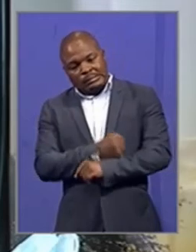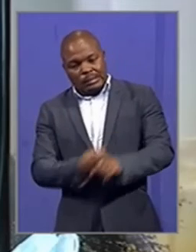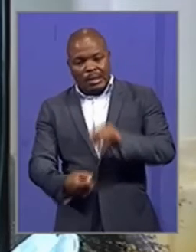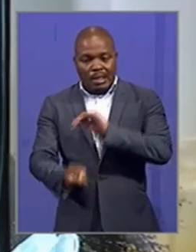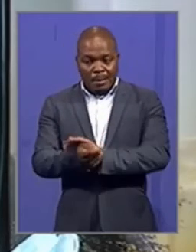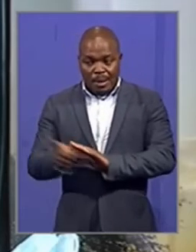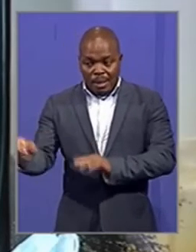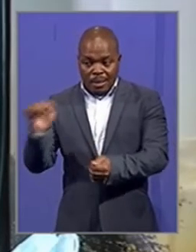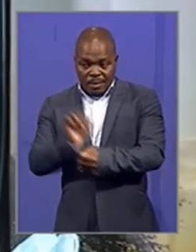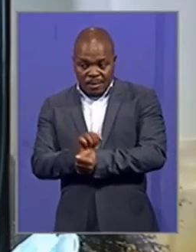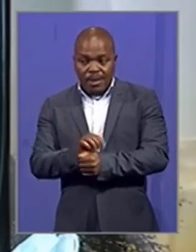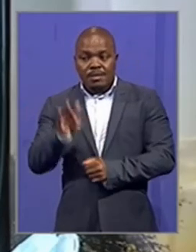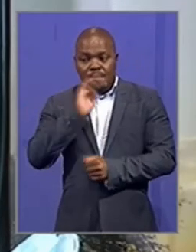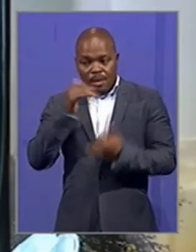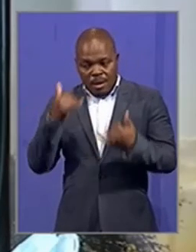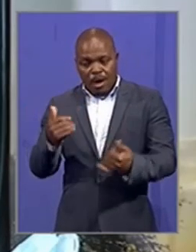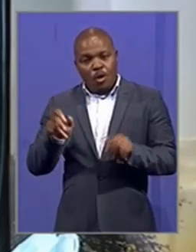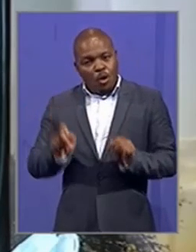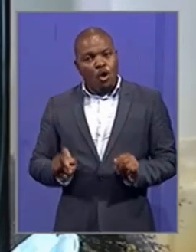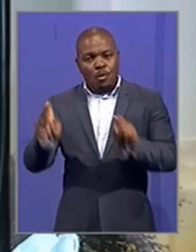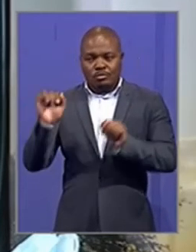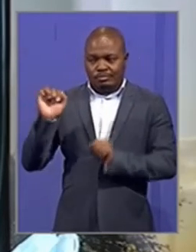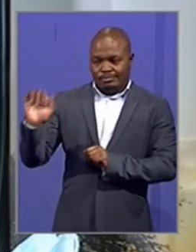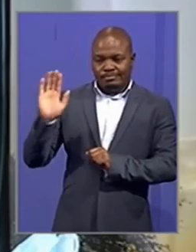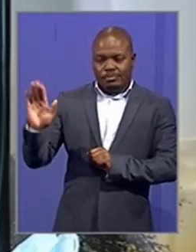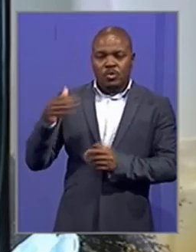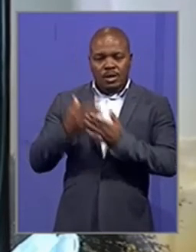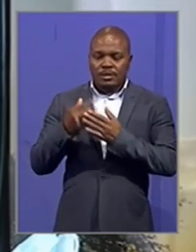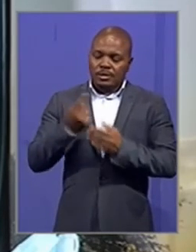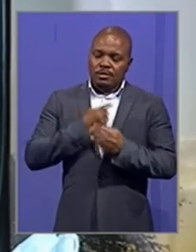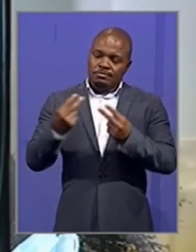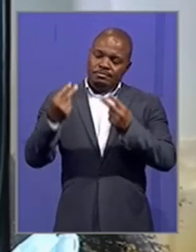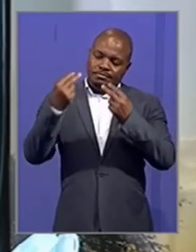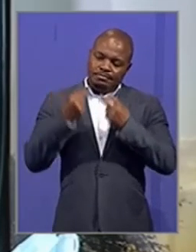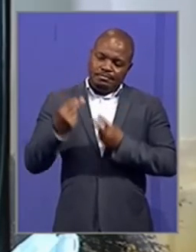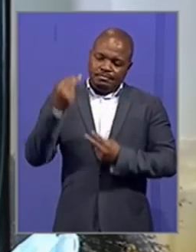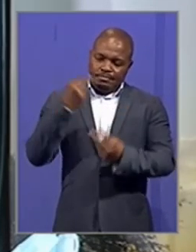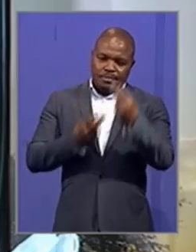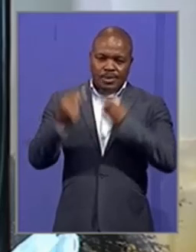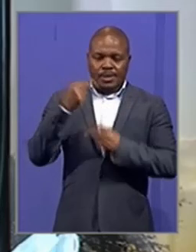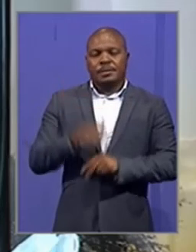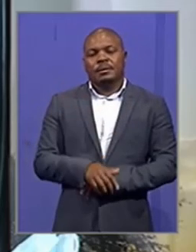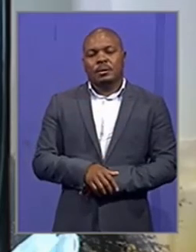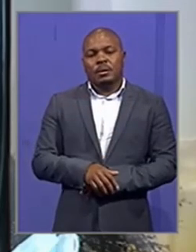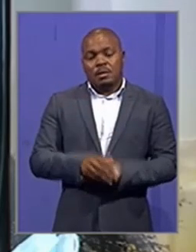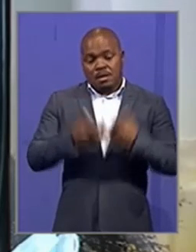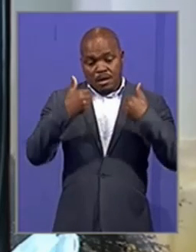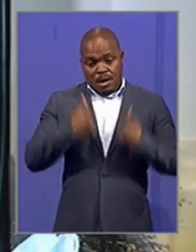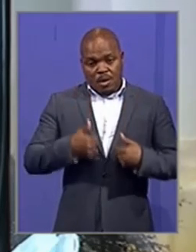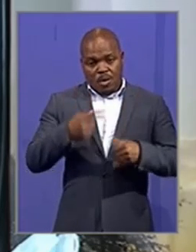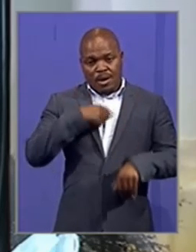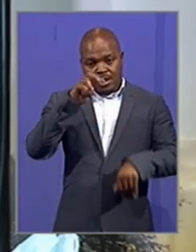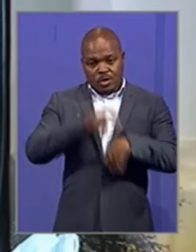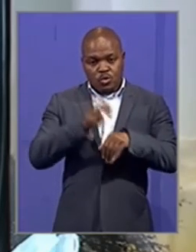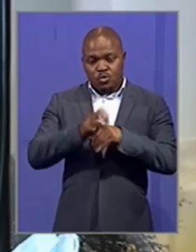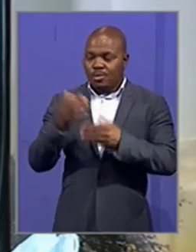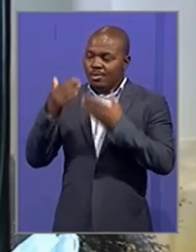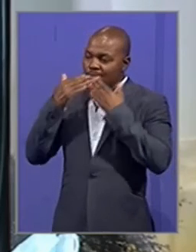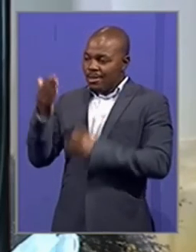will afford him an opportunity to reflect deeply. It remains for me to thank Comrade